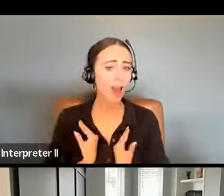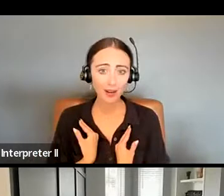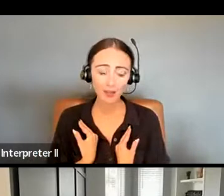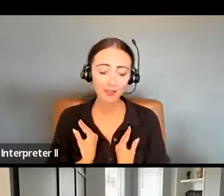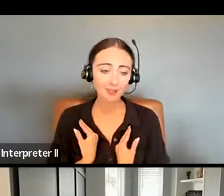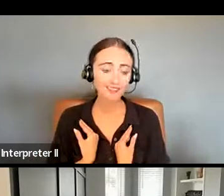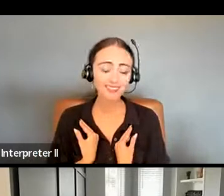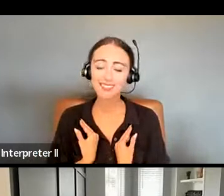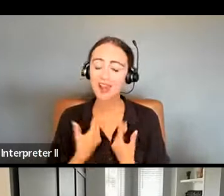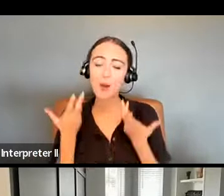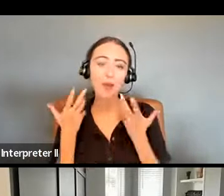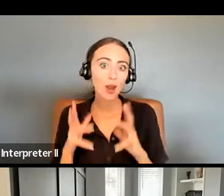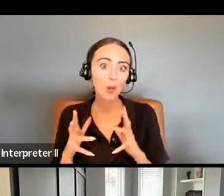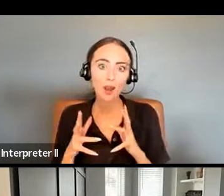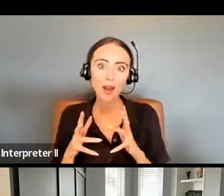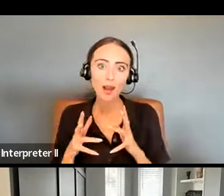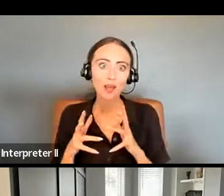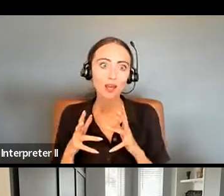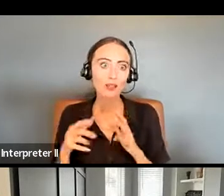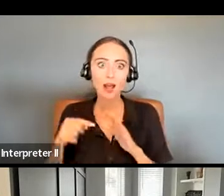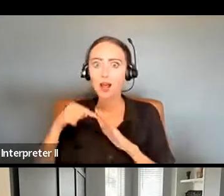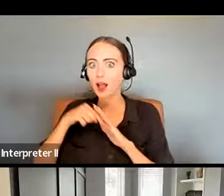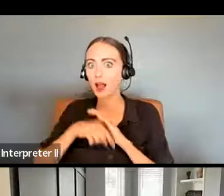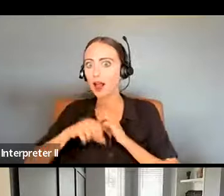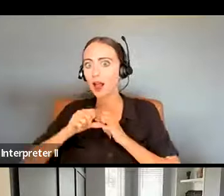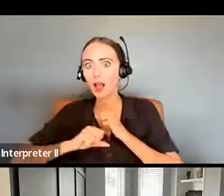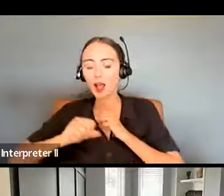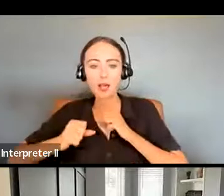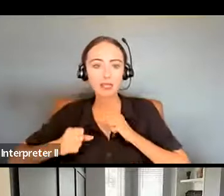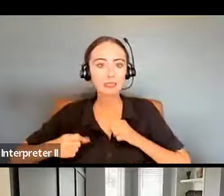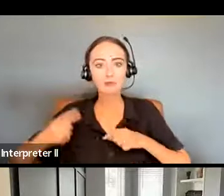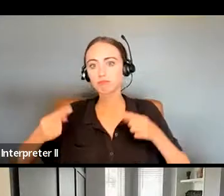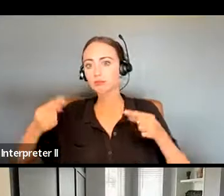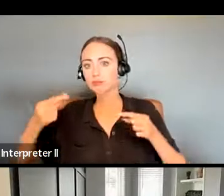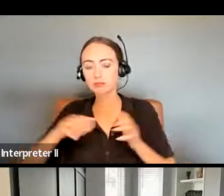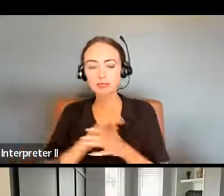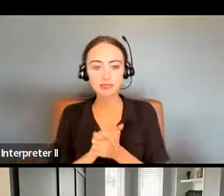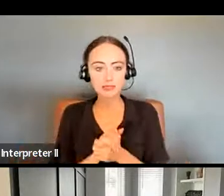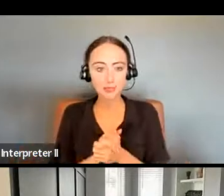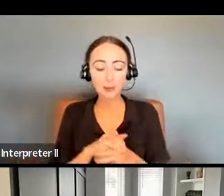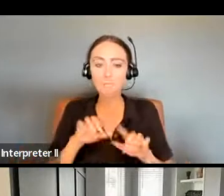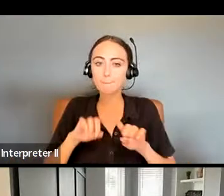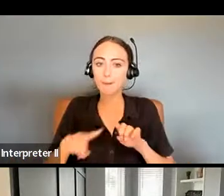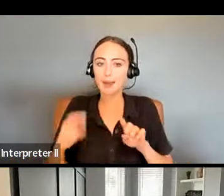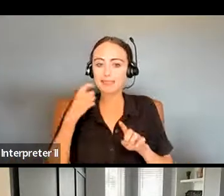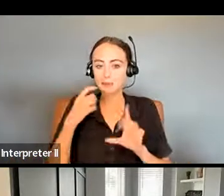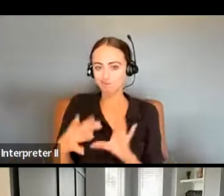I know we don't want to get into a fulsome debate on this right now. So I'll